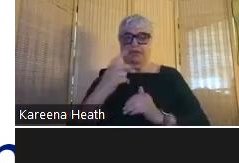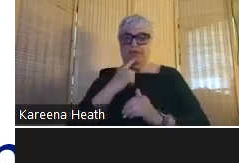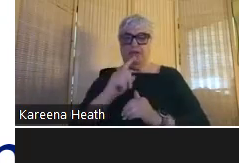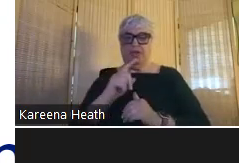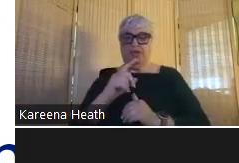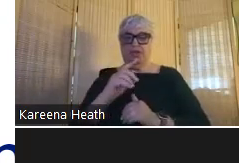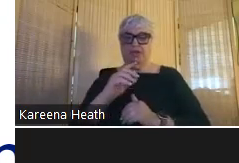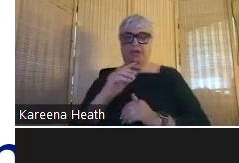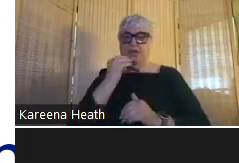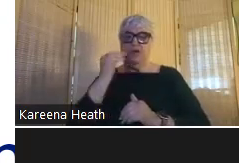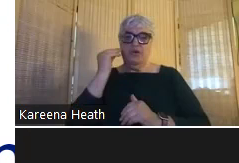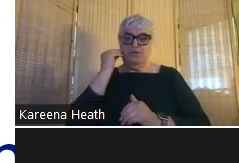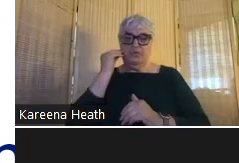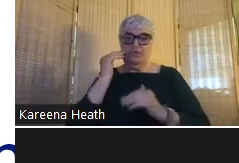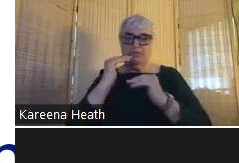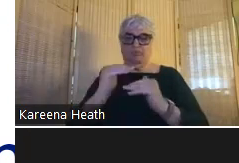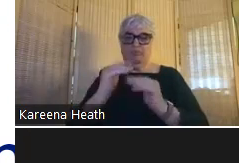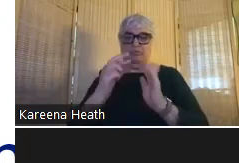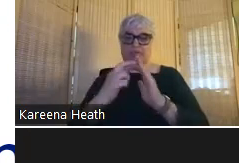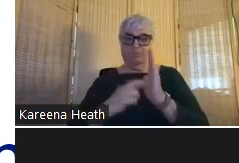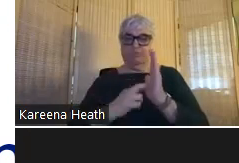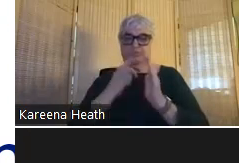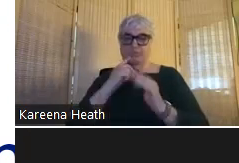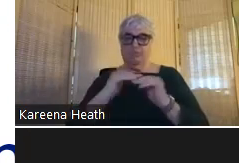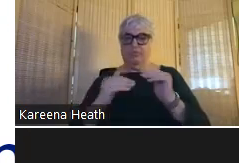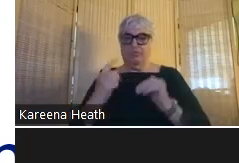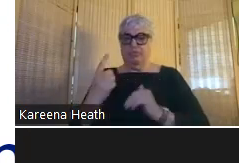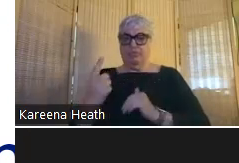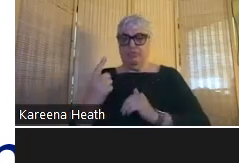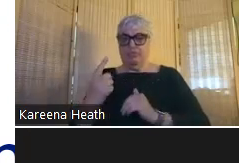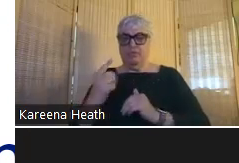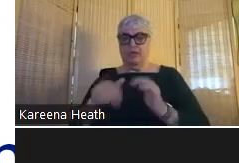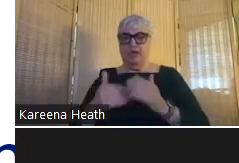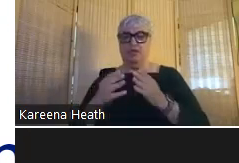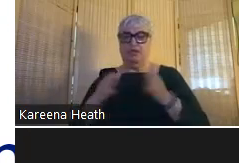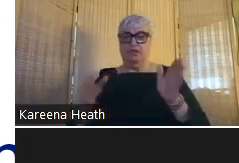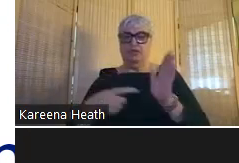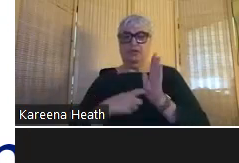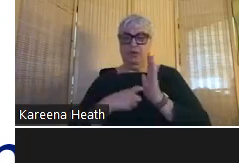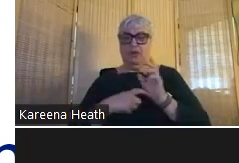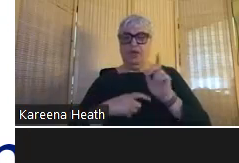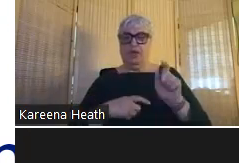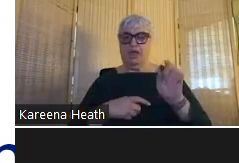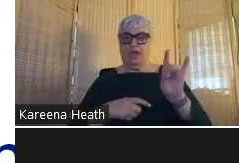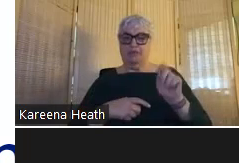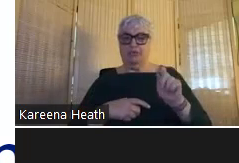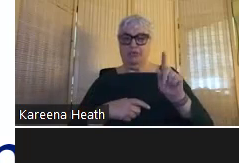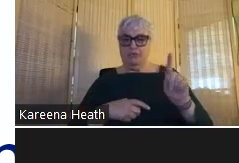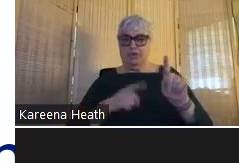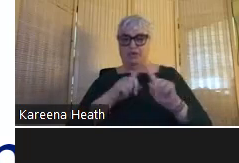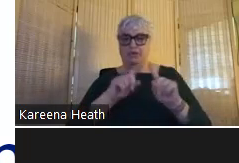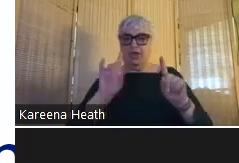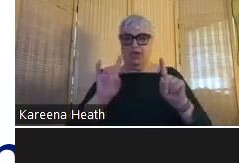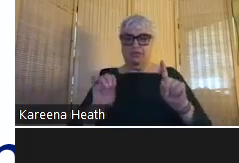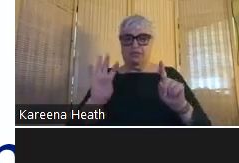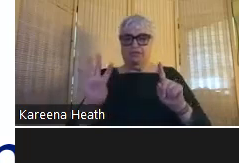These homes are complying with the rules for level 1. So all of those general requirements in 8.1 to 8.4, then those level